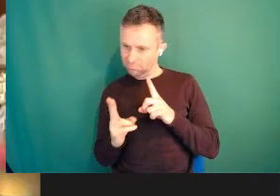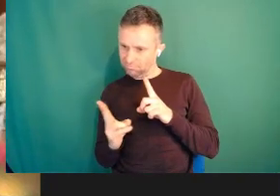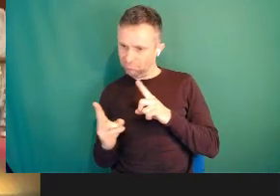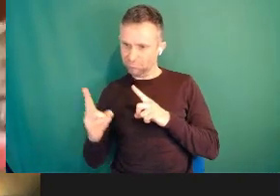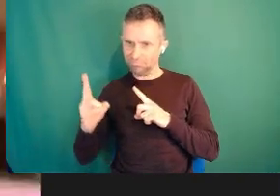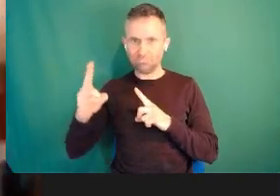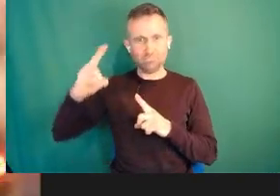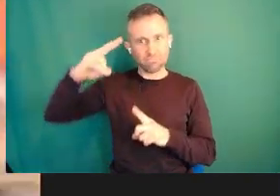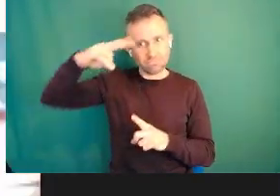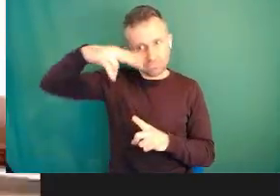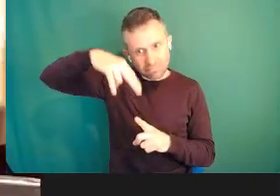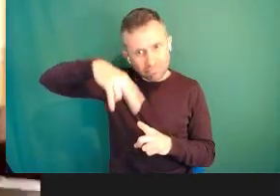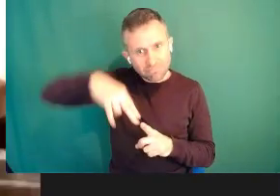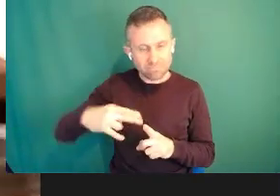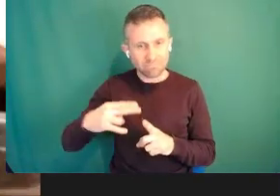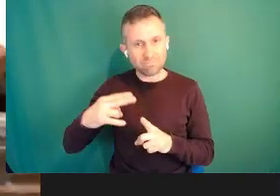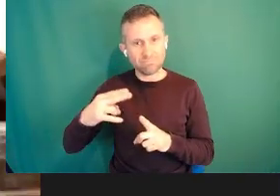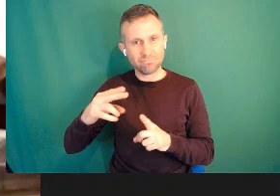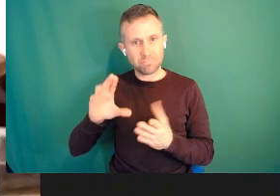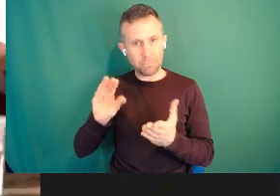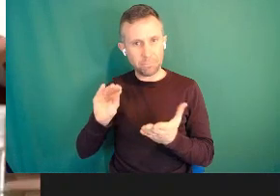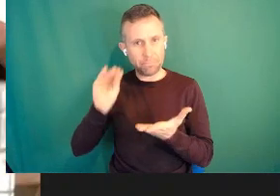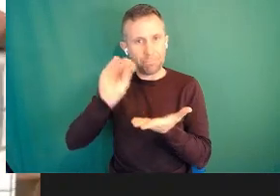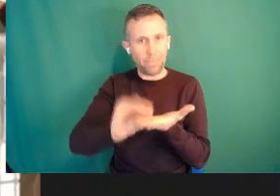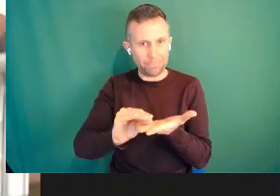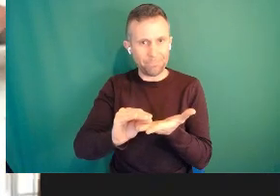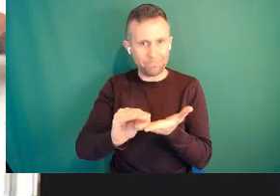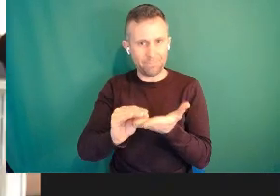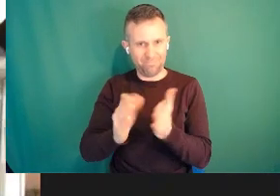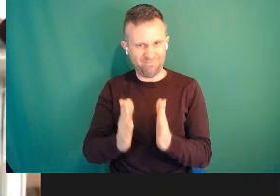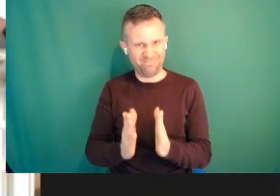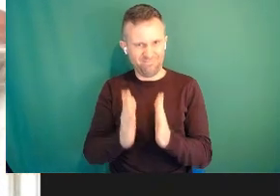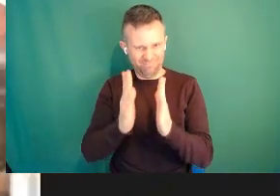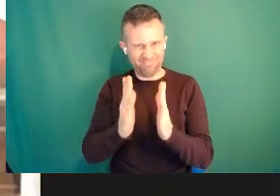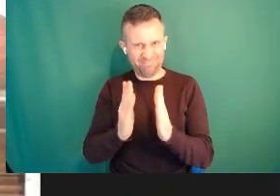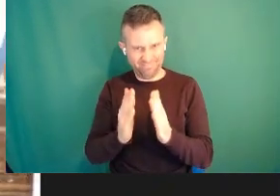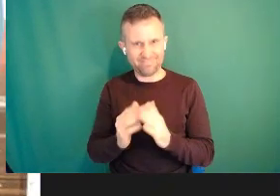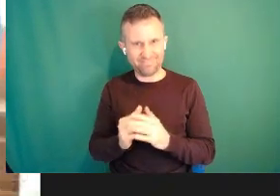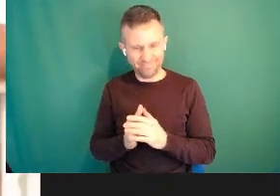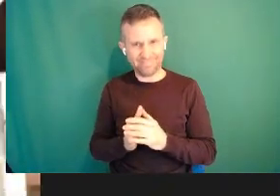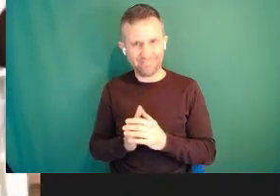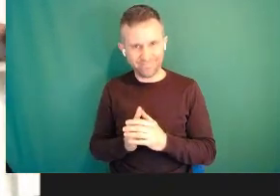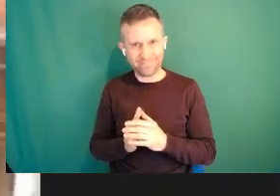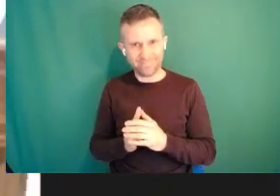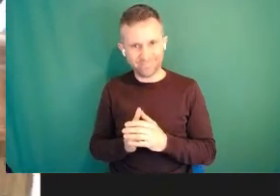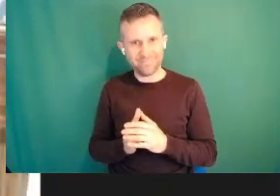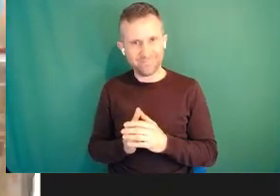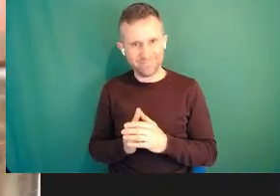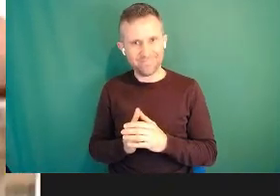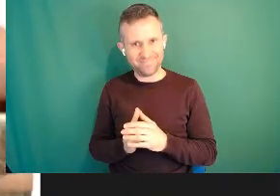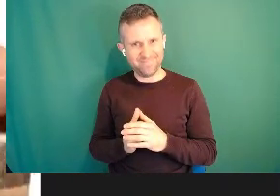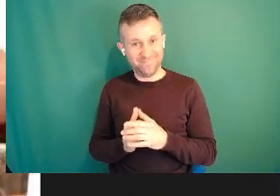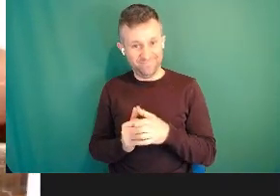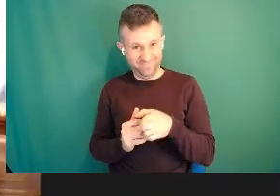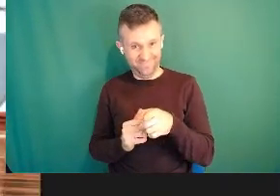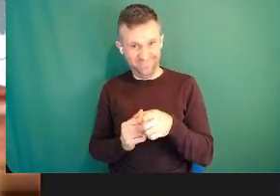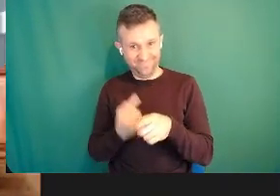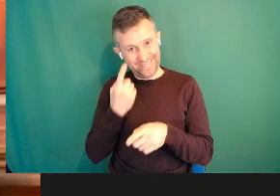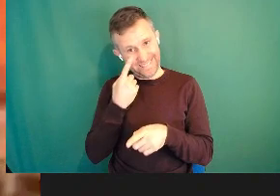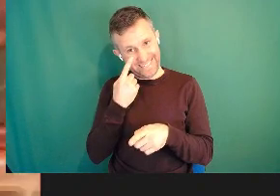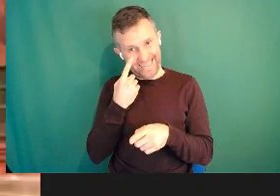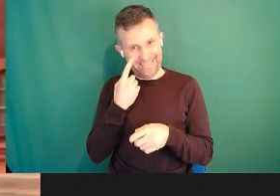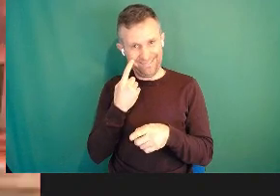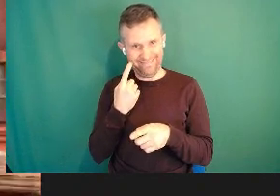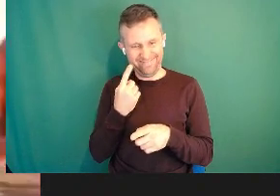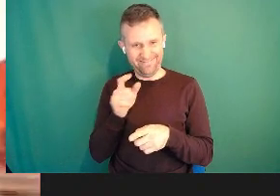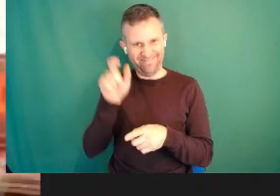then we've got a couple of other extras who've made a donation to be able to have their figures in the doll's house. And